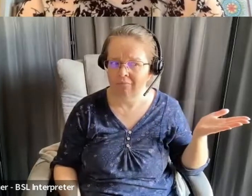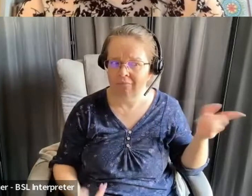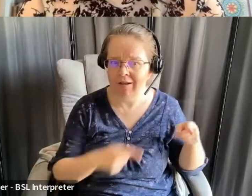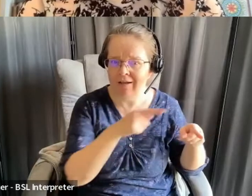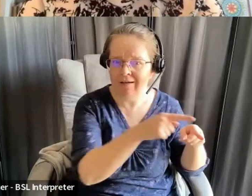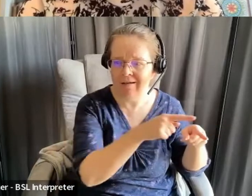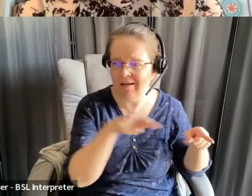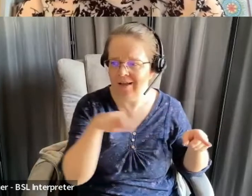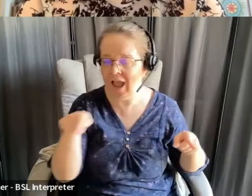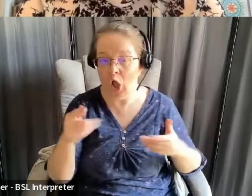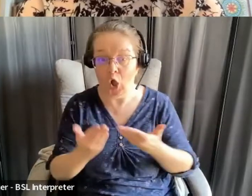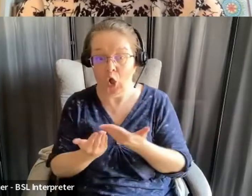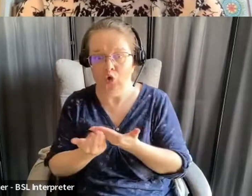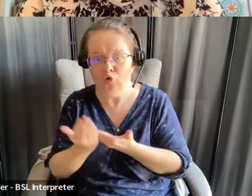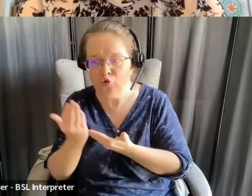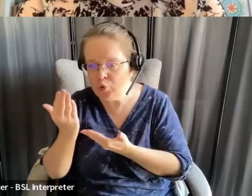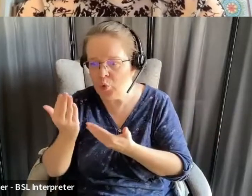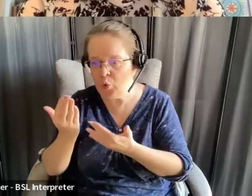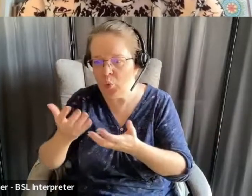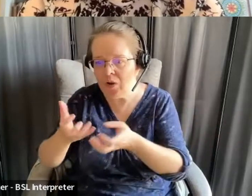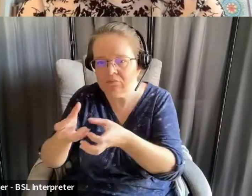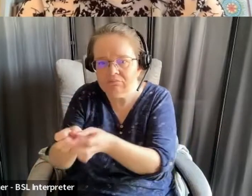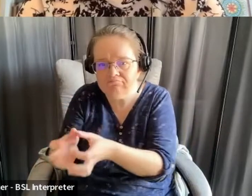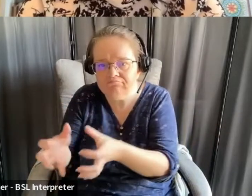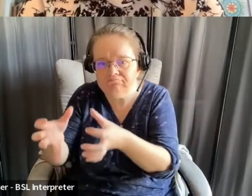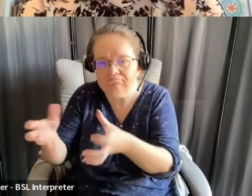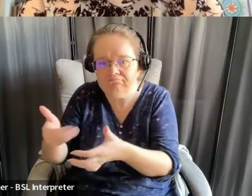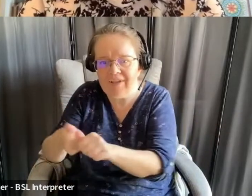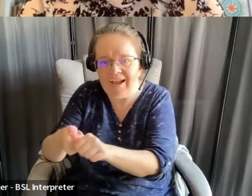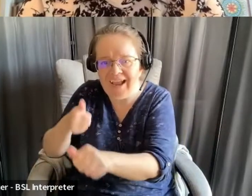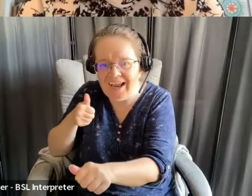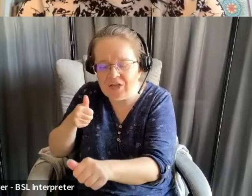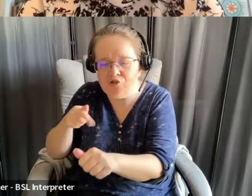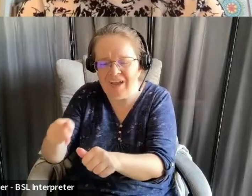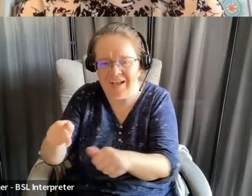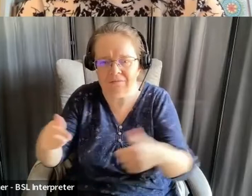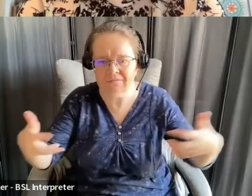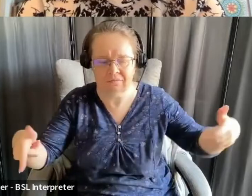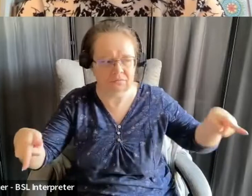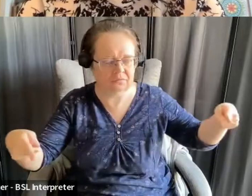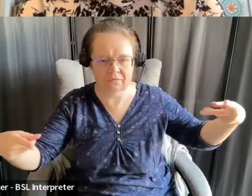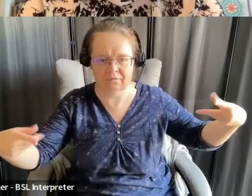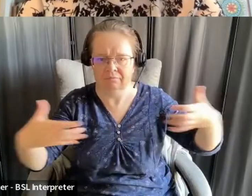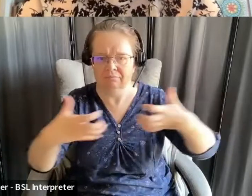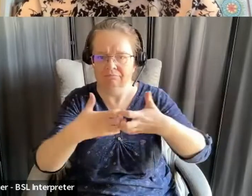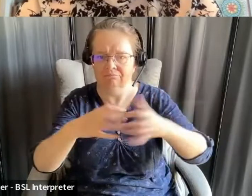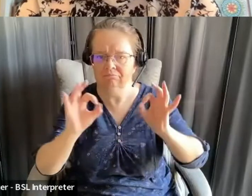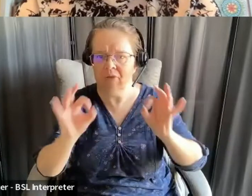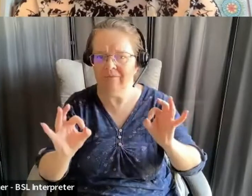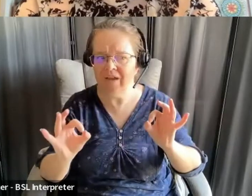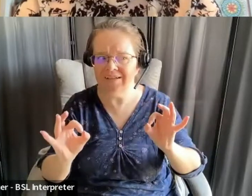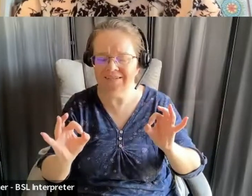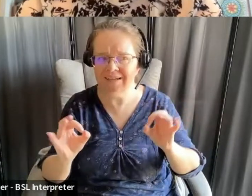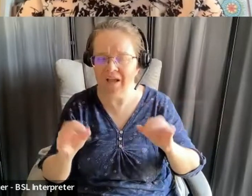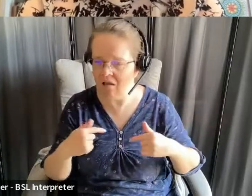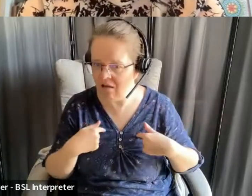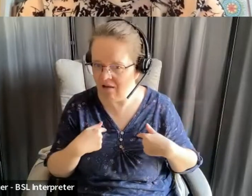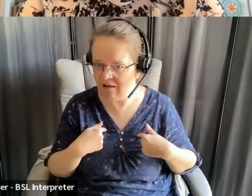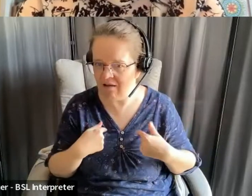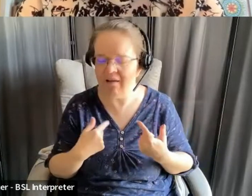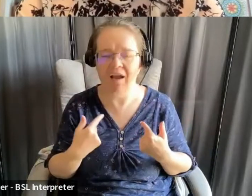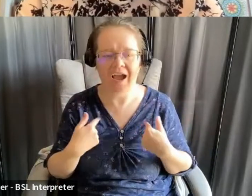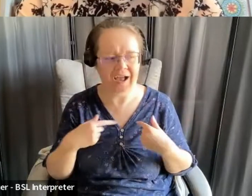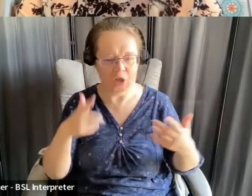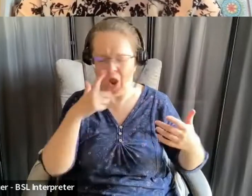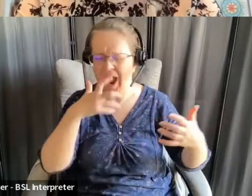this newly emerging industry that in some sense seeks to marry those two things together. No one's quite sure yet how that's going to